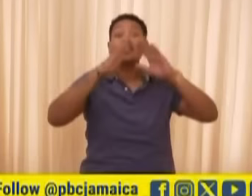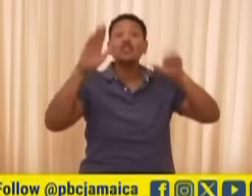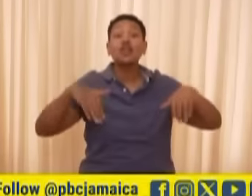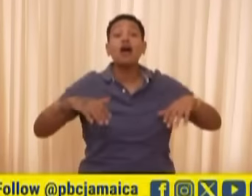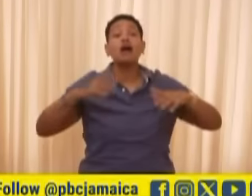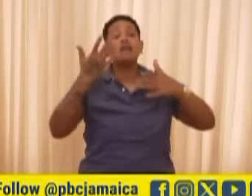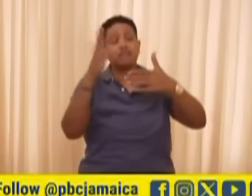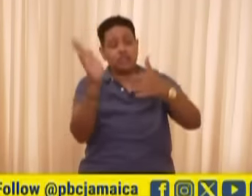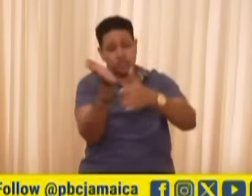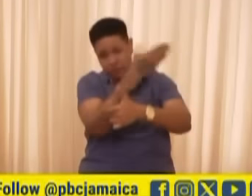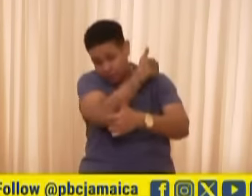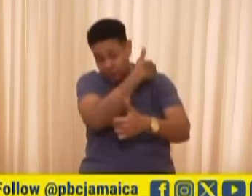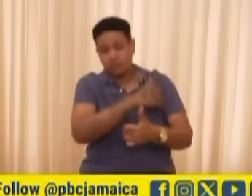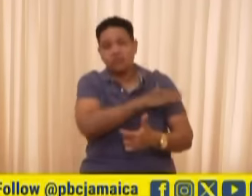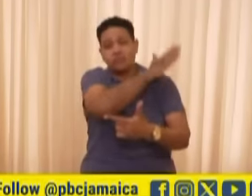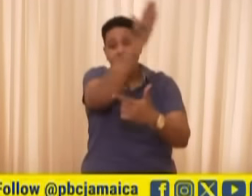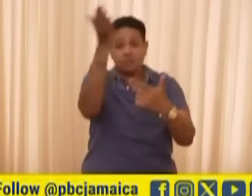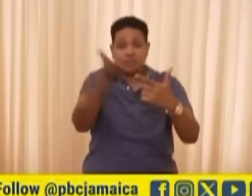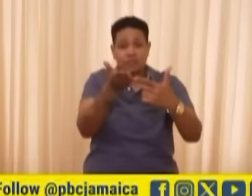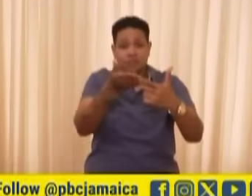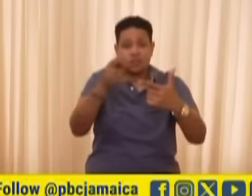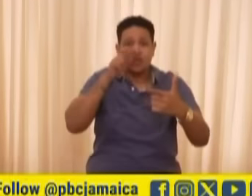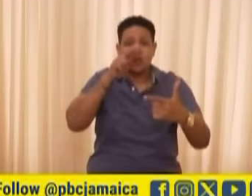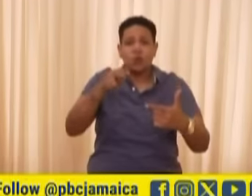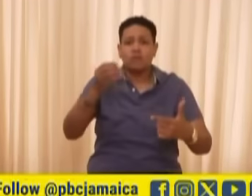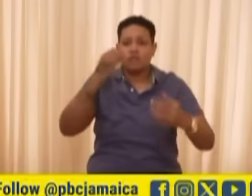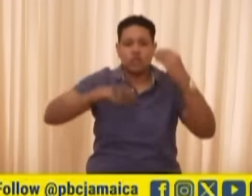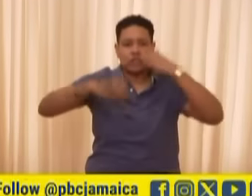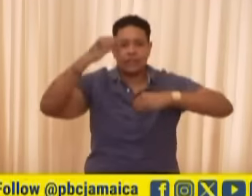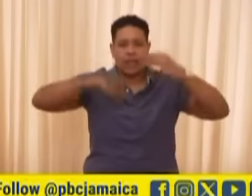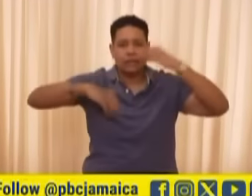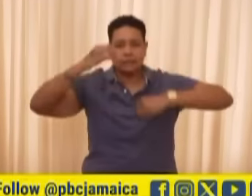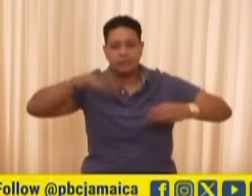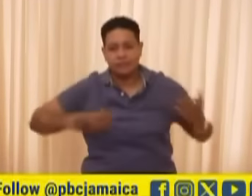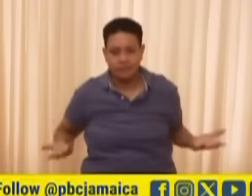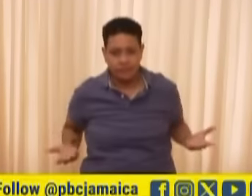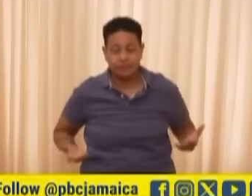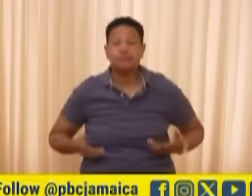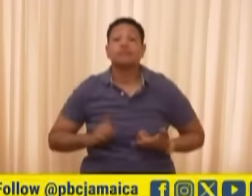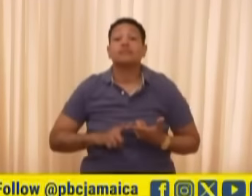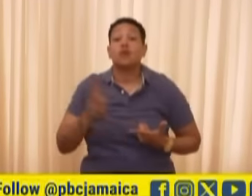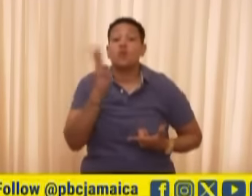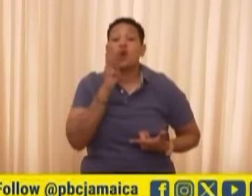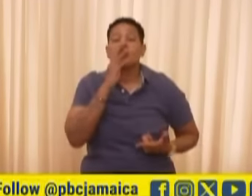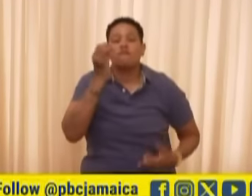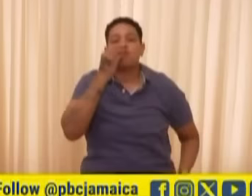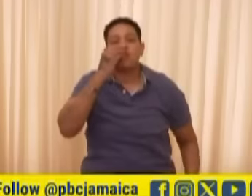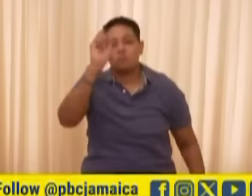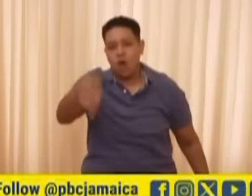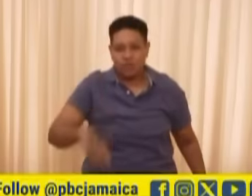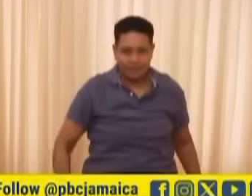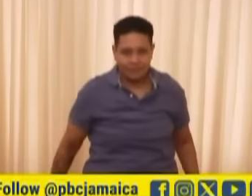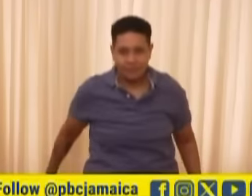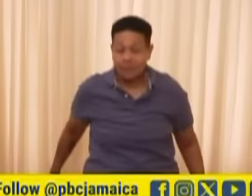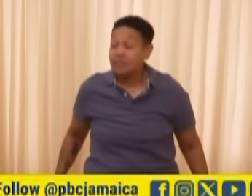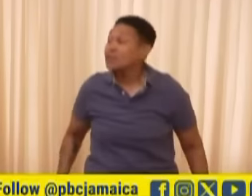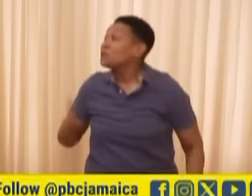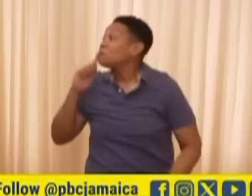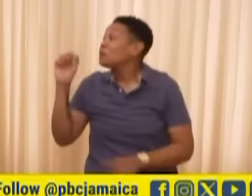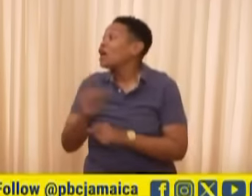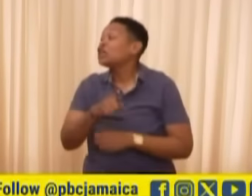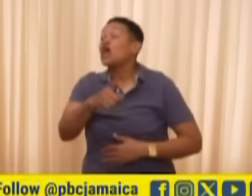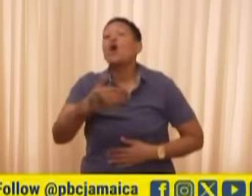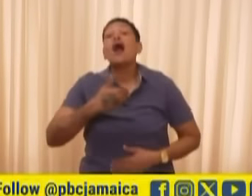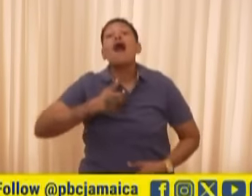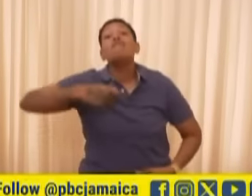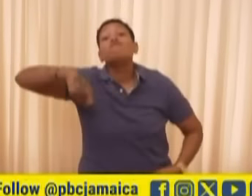issues, then you have to look for sustenance, food and water. Make sure that you